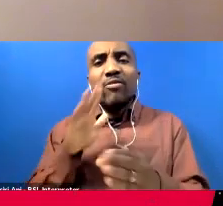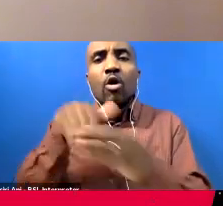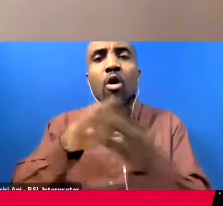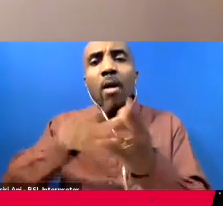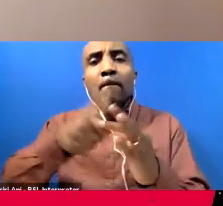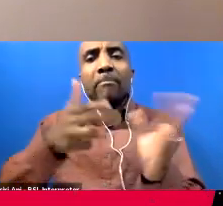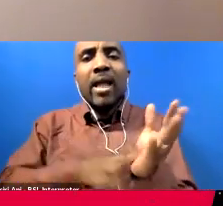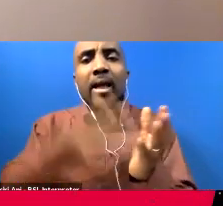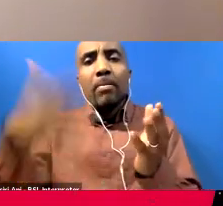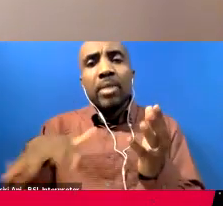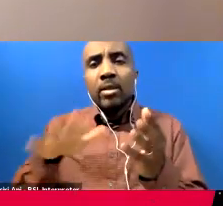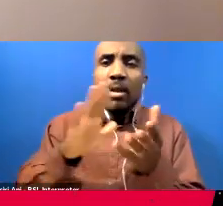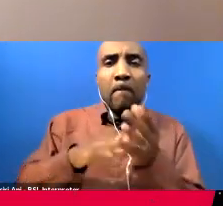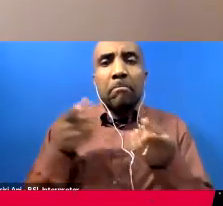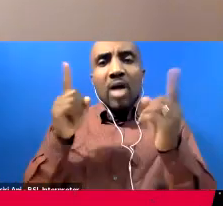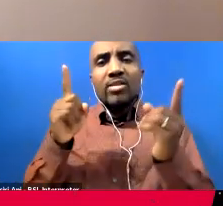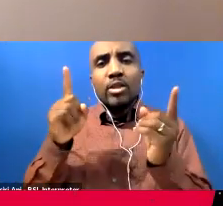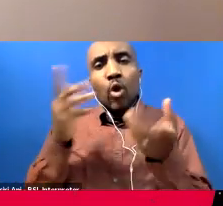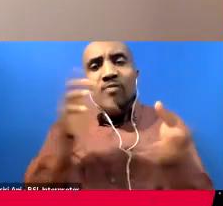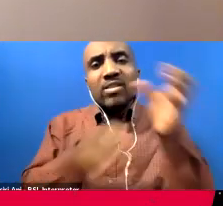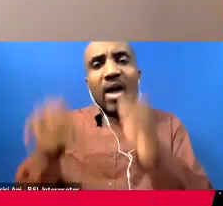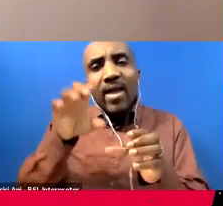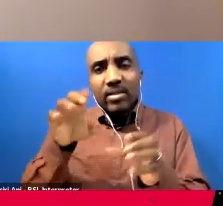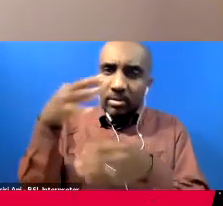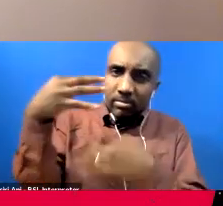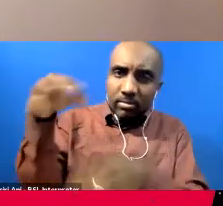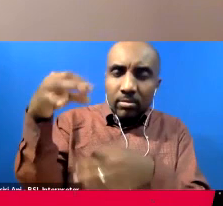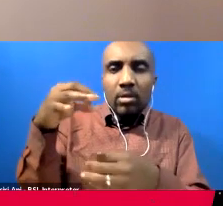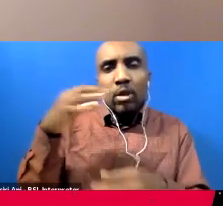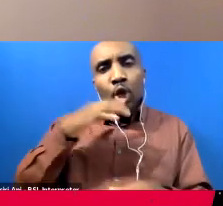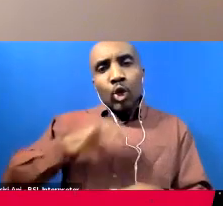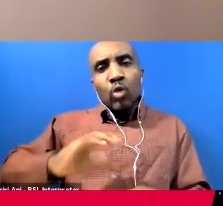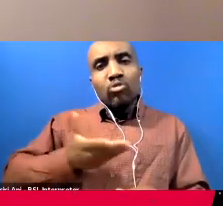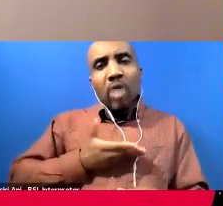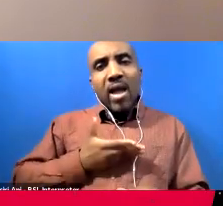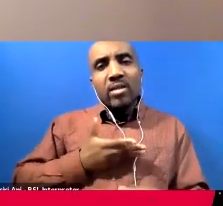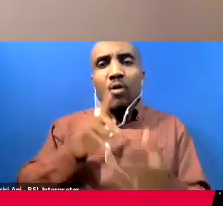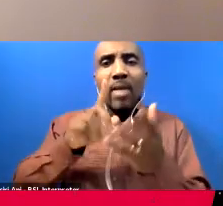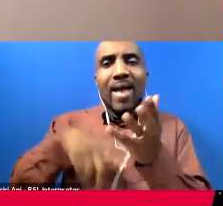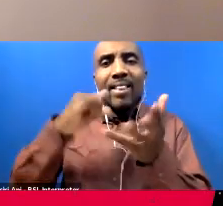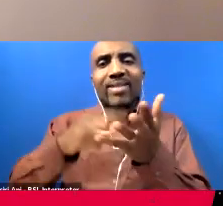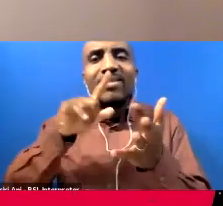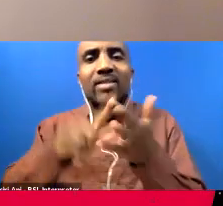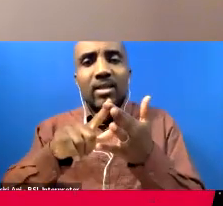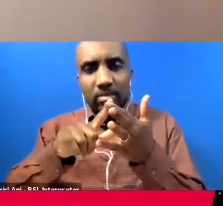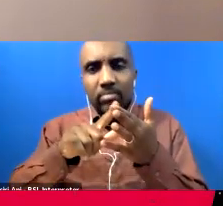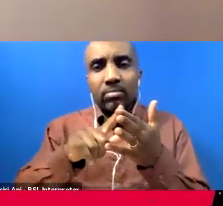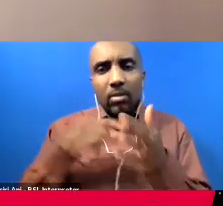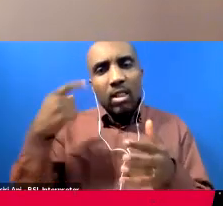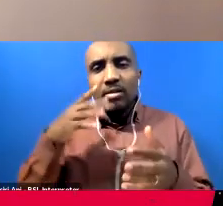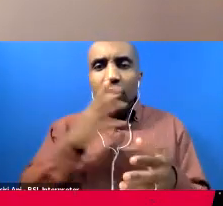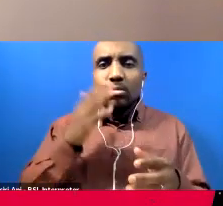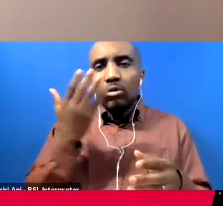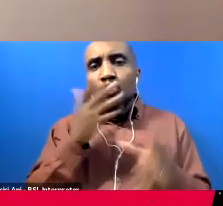completed a Master of Science degree in Human Rights from the London School of Economics and Political Science. She has also presented and given lectures